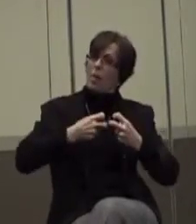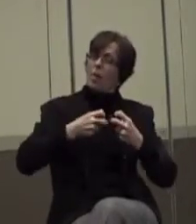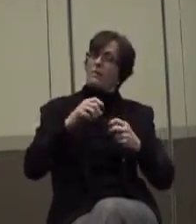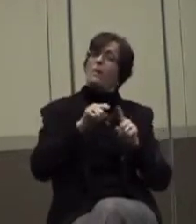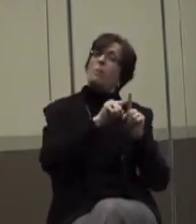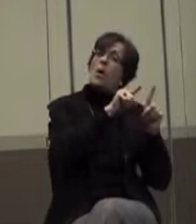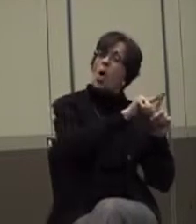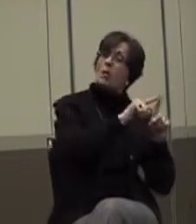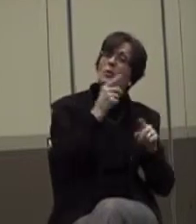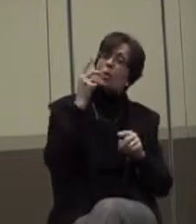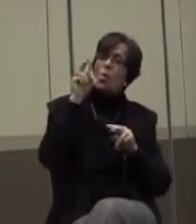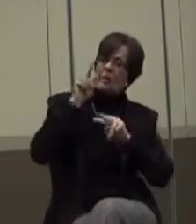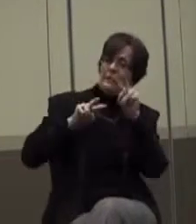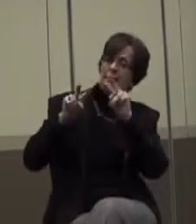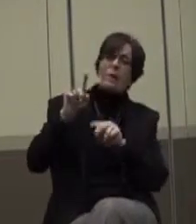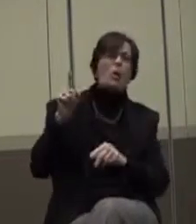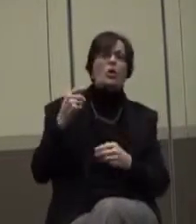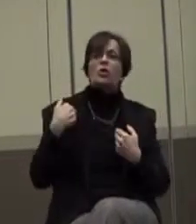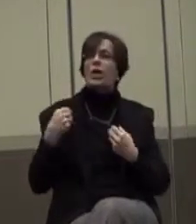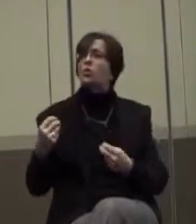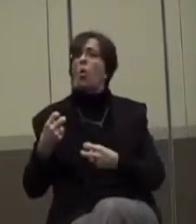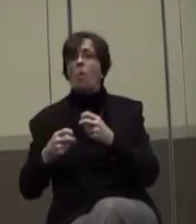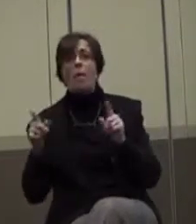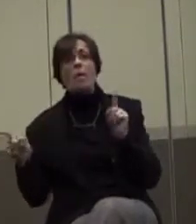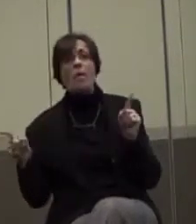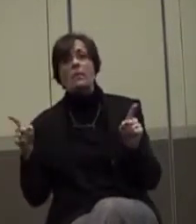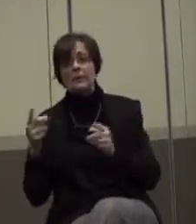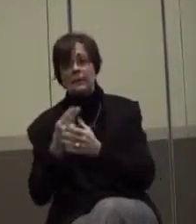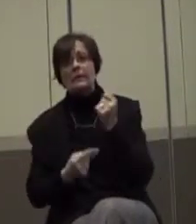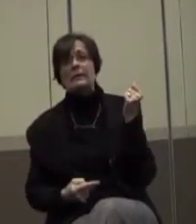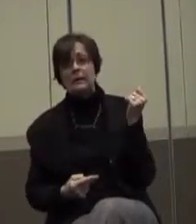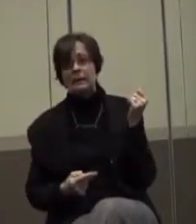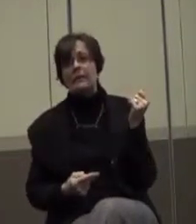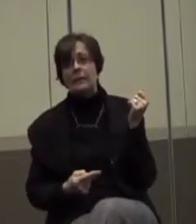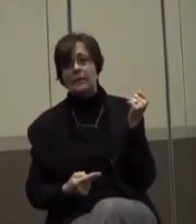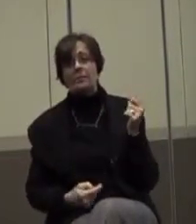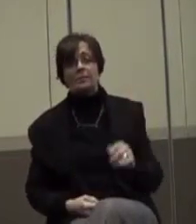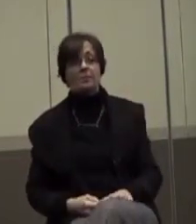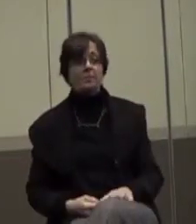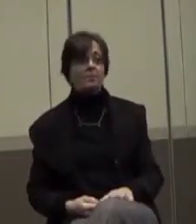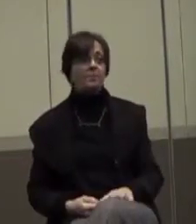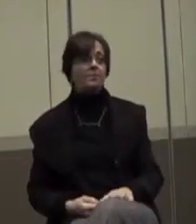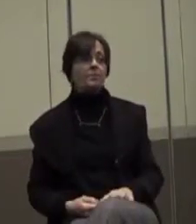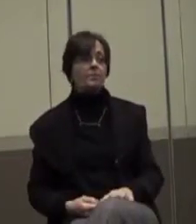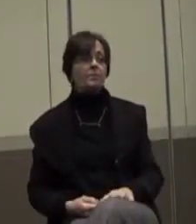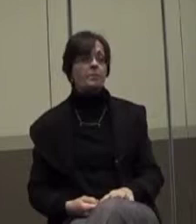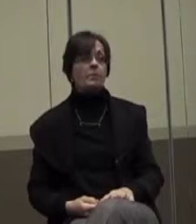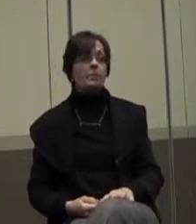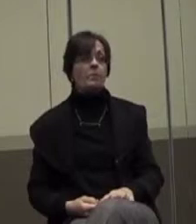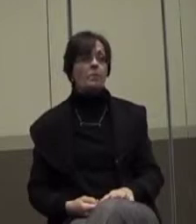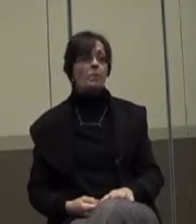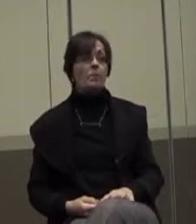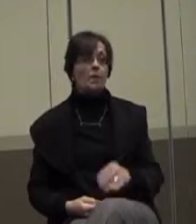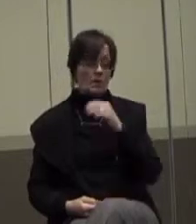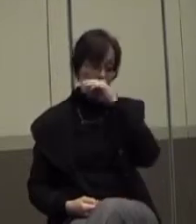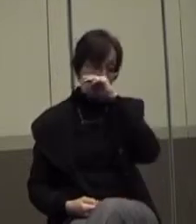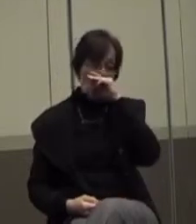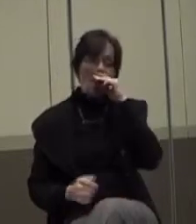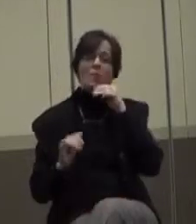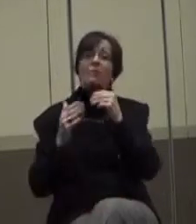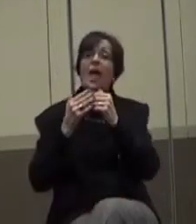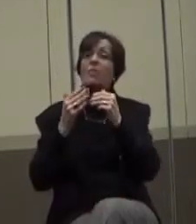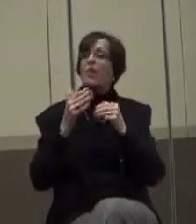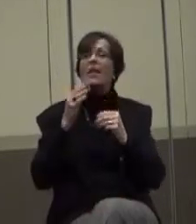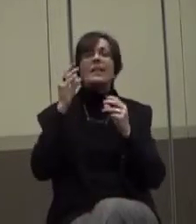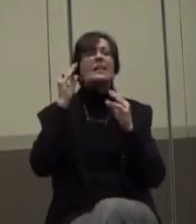might want to see her where she isn't having problems. Okay? So after that,